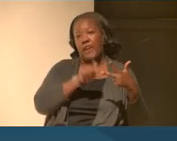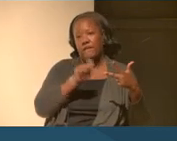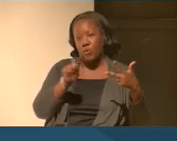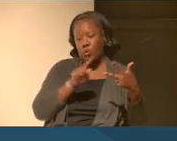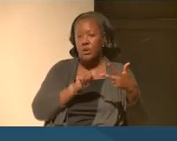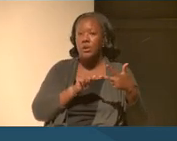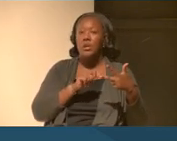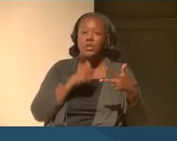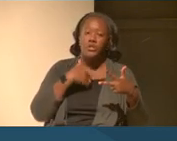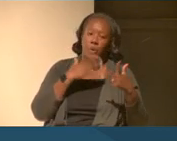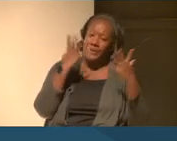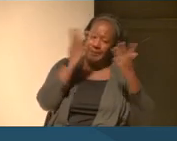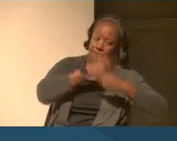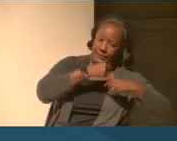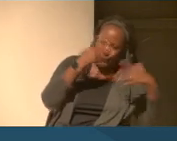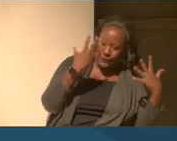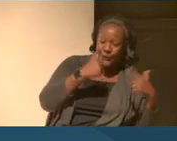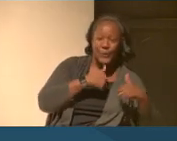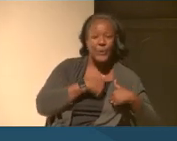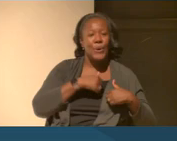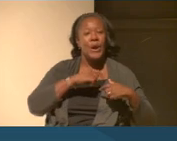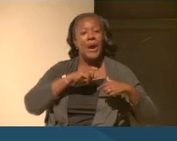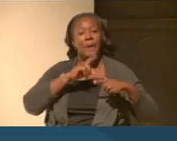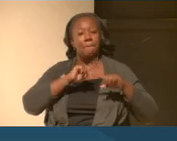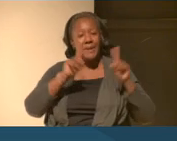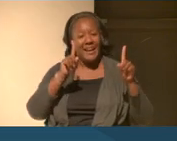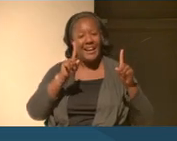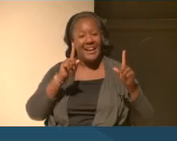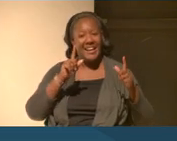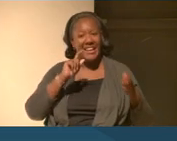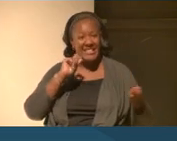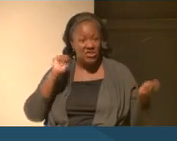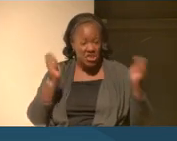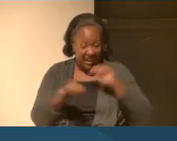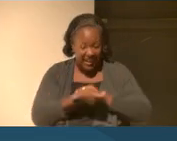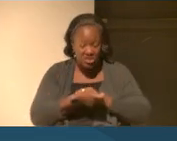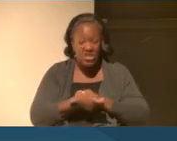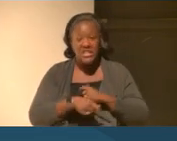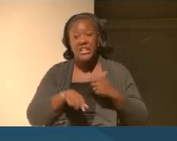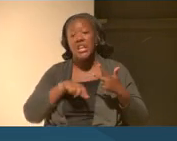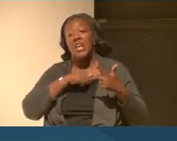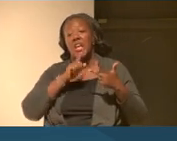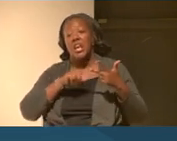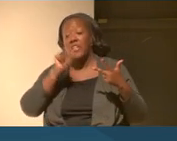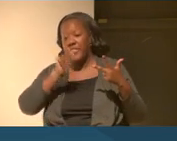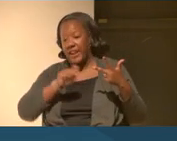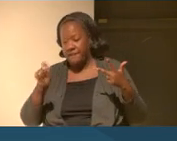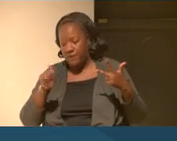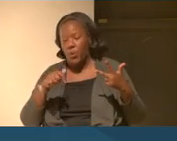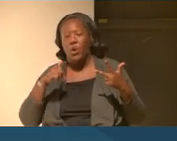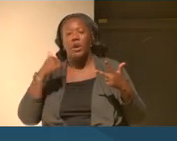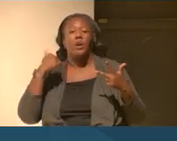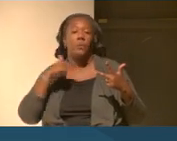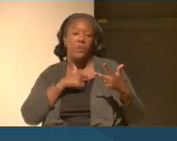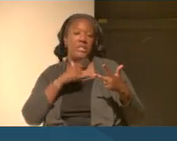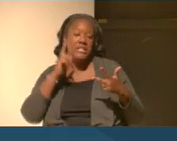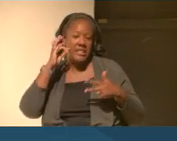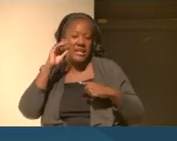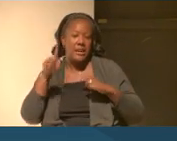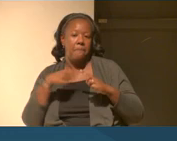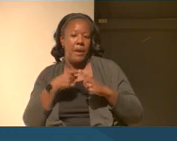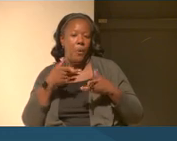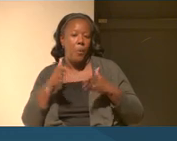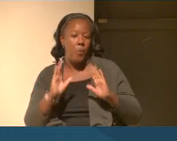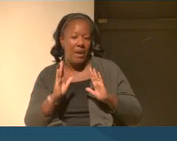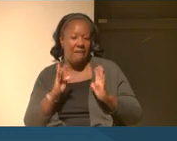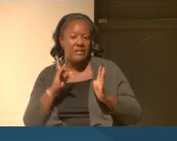love living here, but things are changing, therefore we need to start thinking about ways of doing things differently. So it's and, but, therefore is a narrative